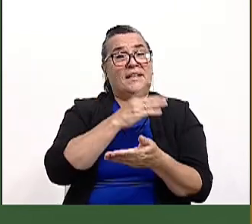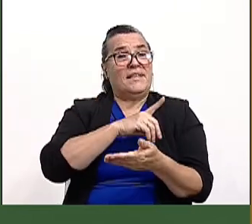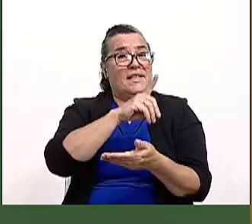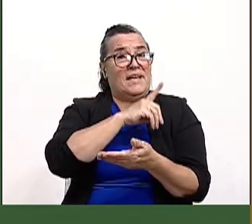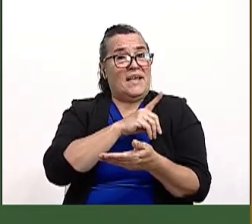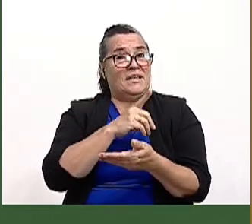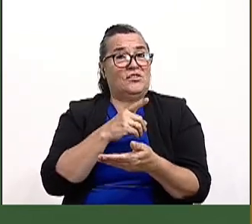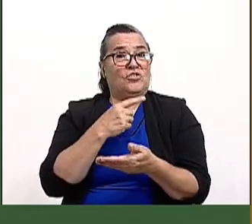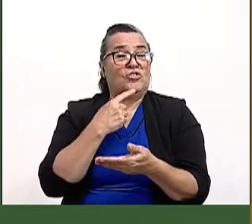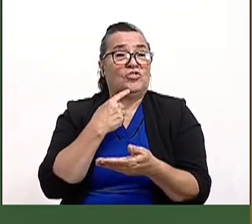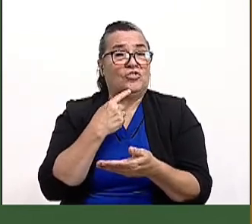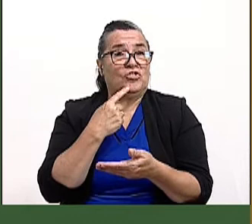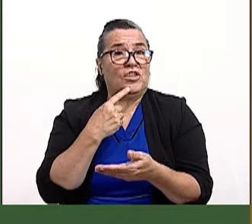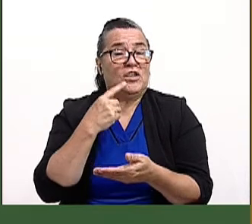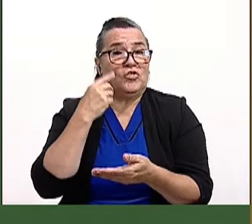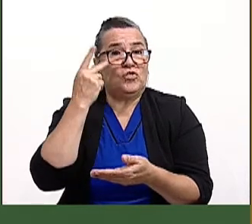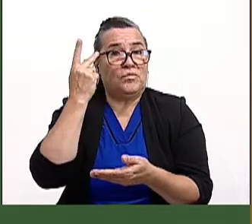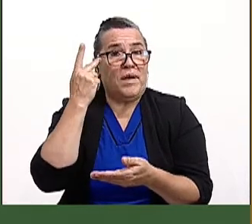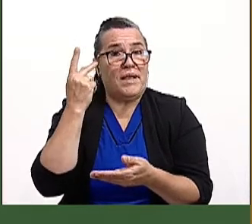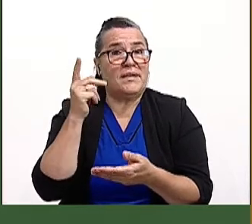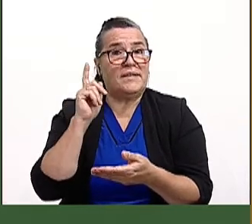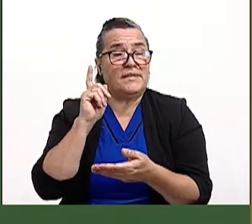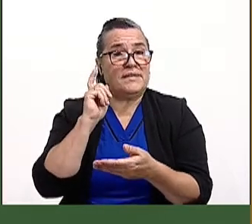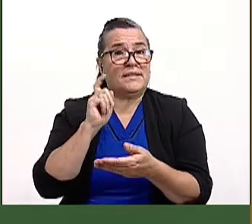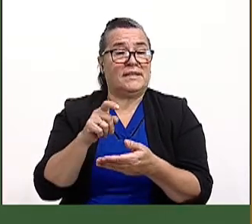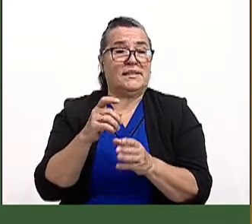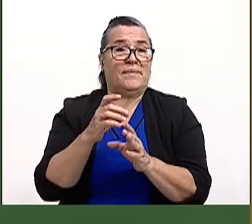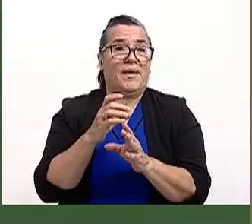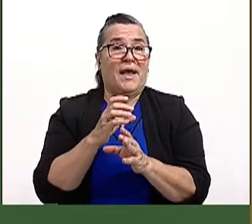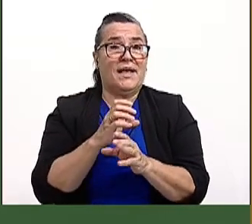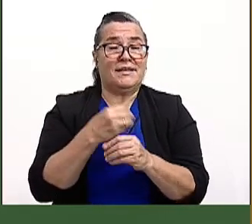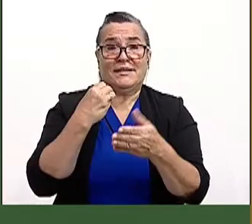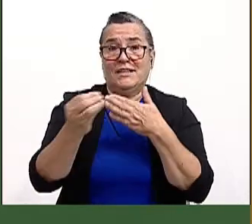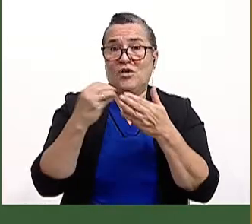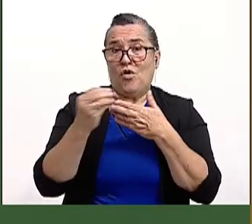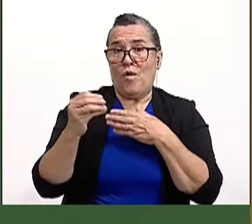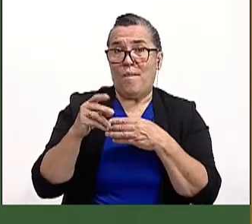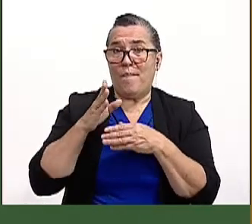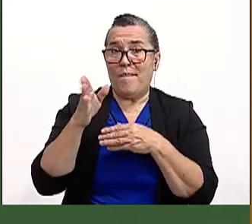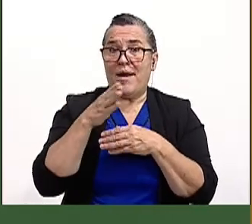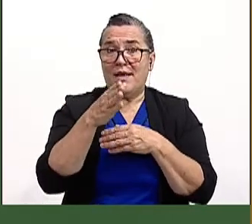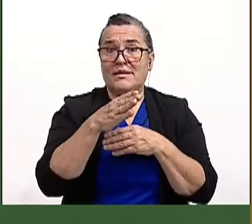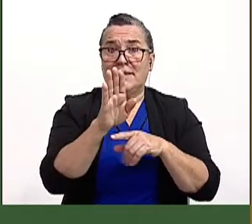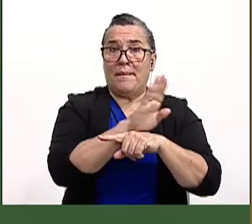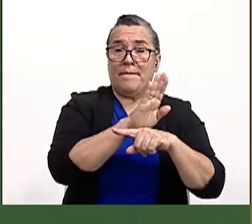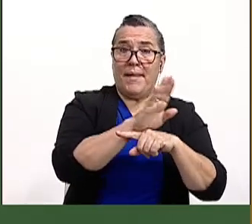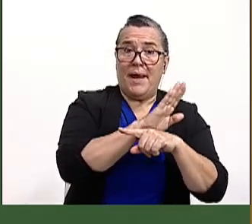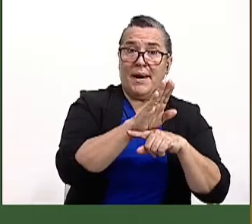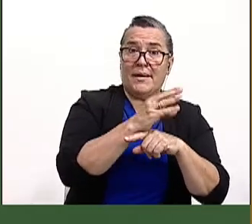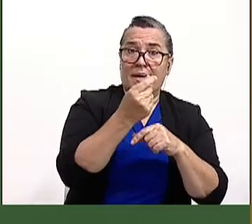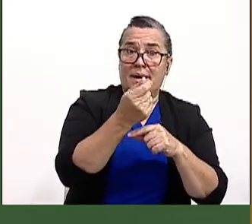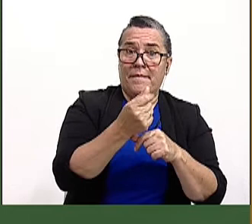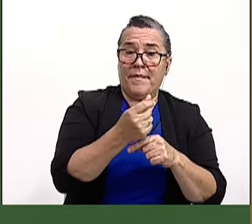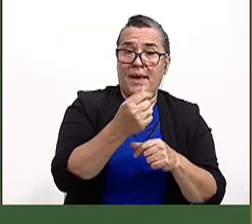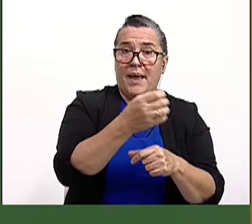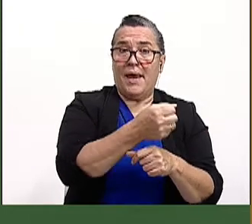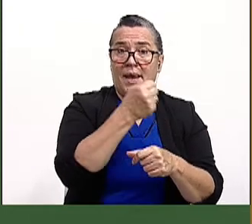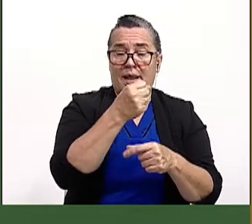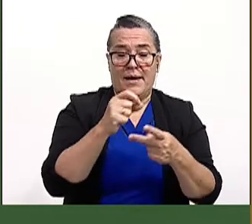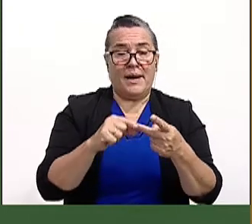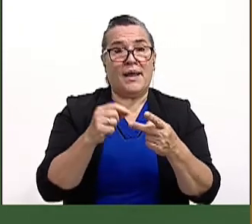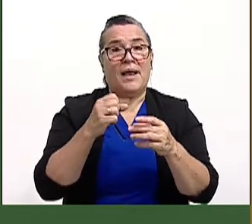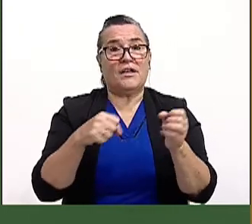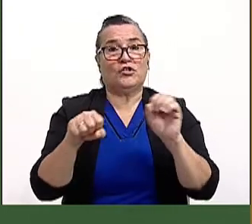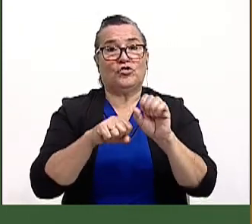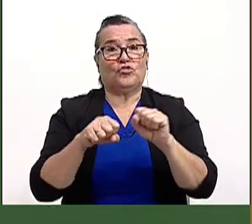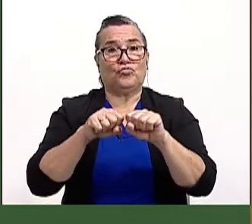your parents do some Christmas shopping, right? And they need to go to the bank to get some money, to the